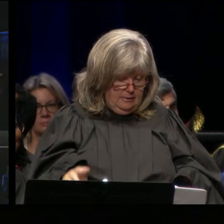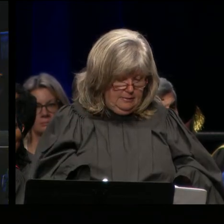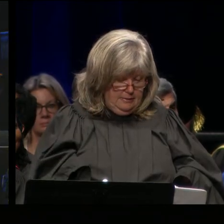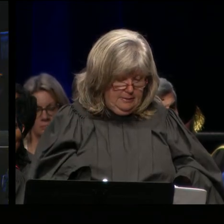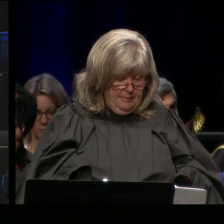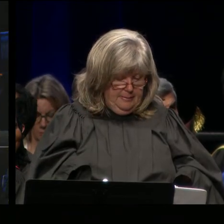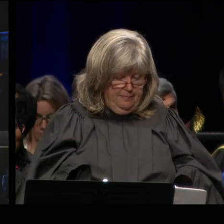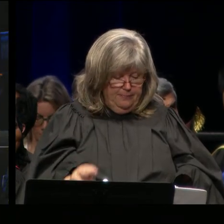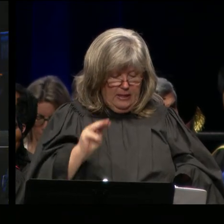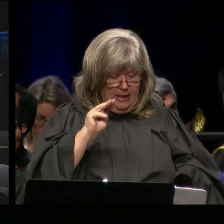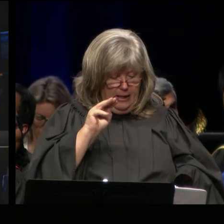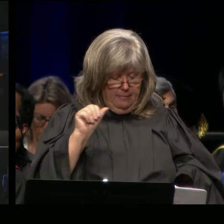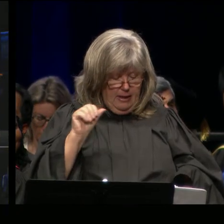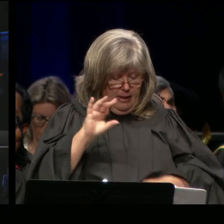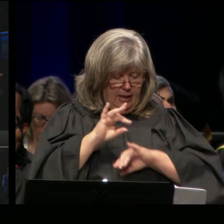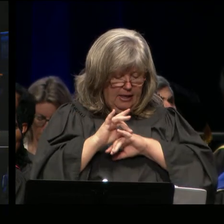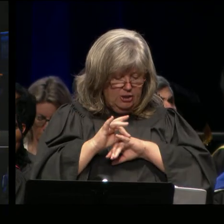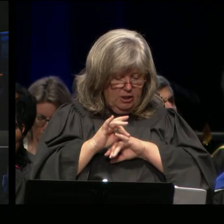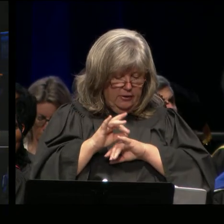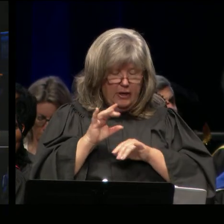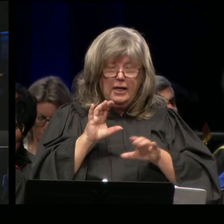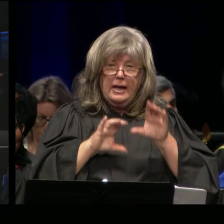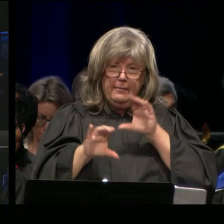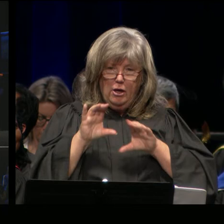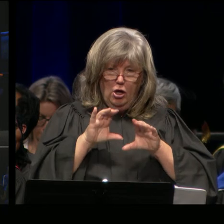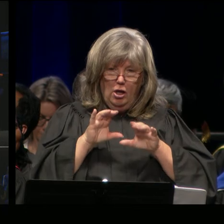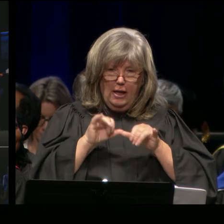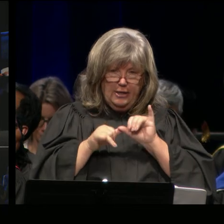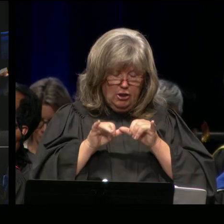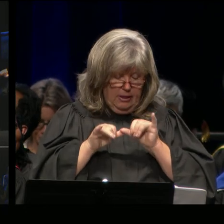Master of Engineering in Chemical Engineering.